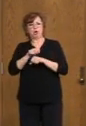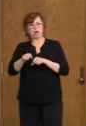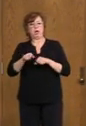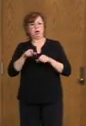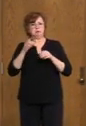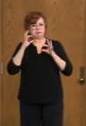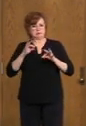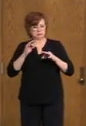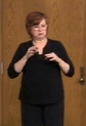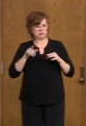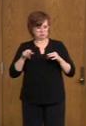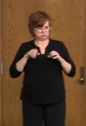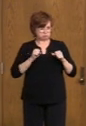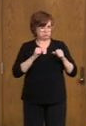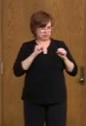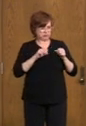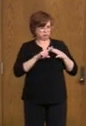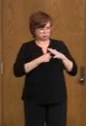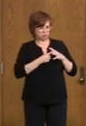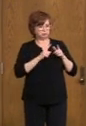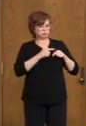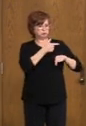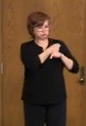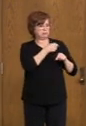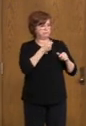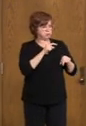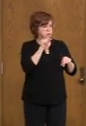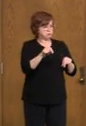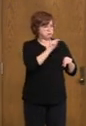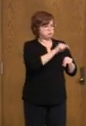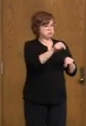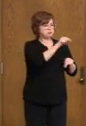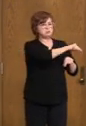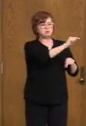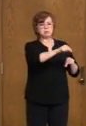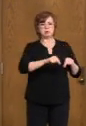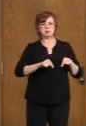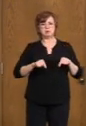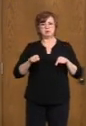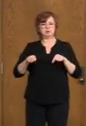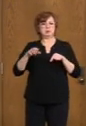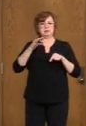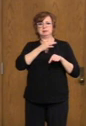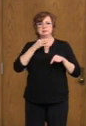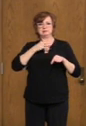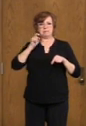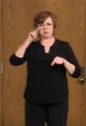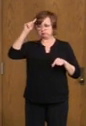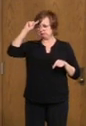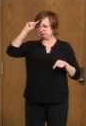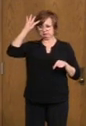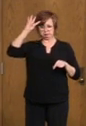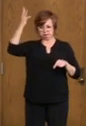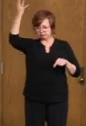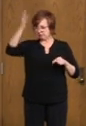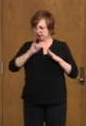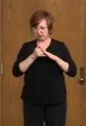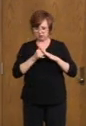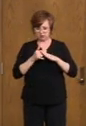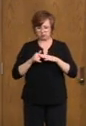on the assisted living side. So it's it was the staff thinking on the ground because of some of the restrictions with the